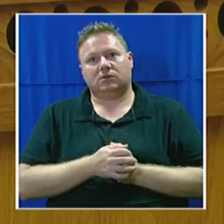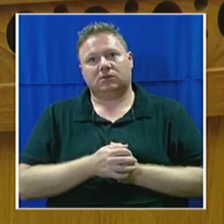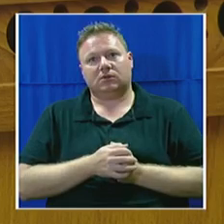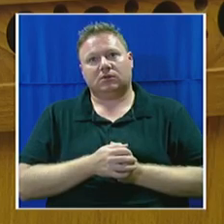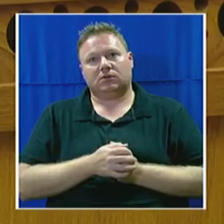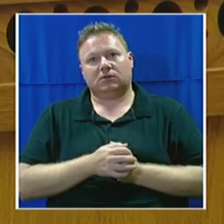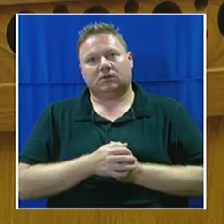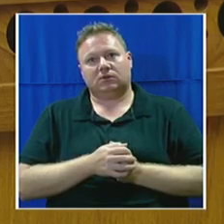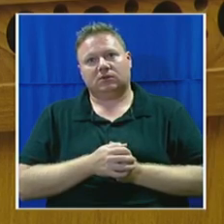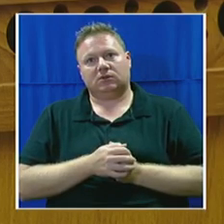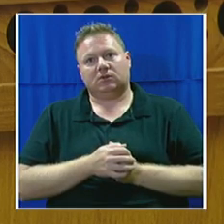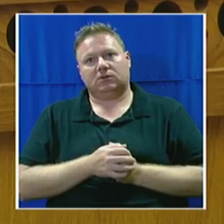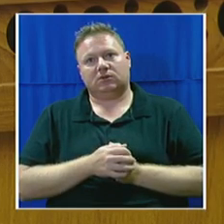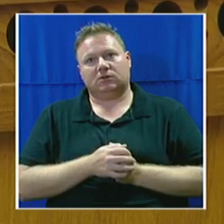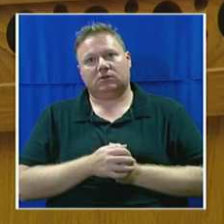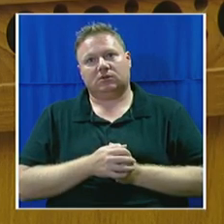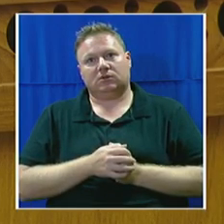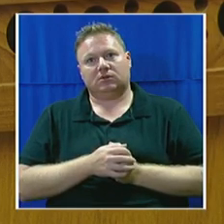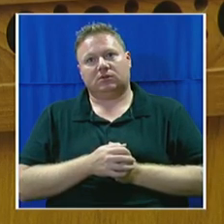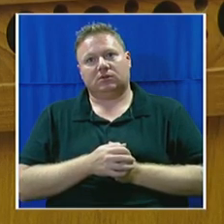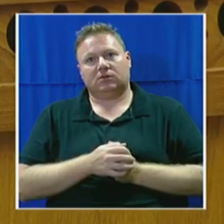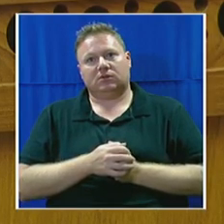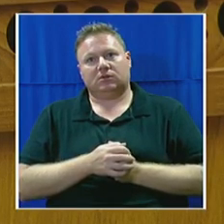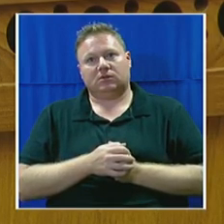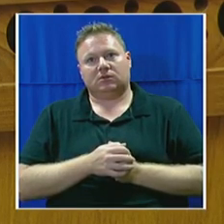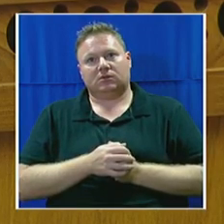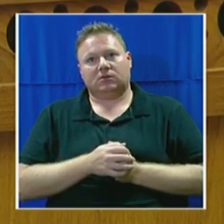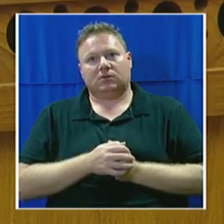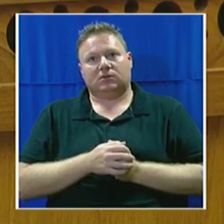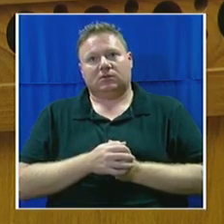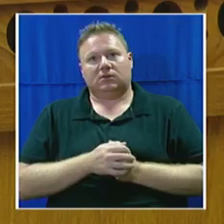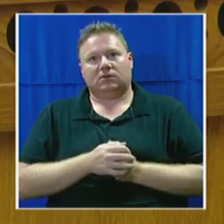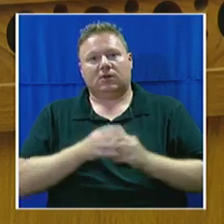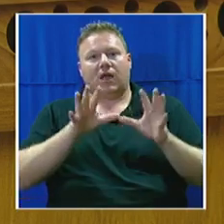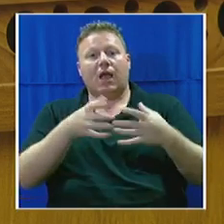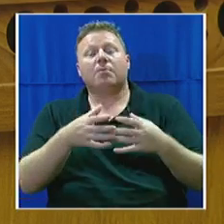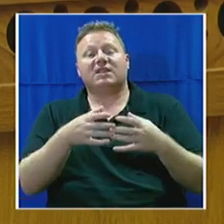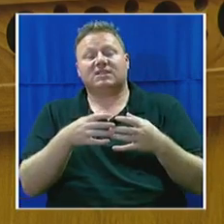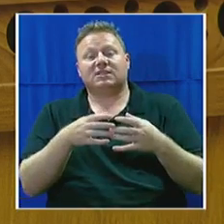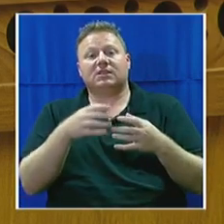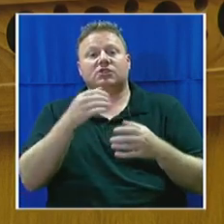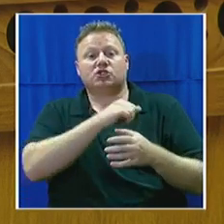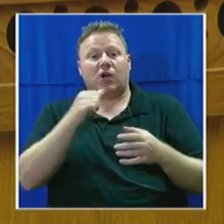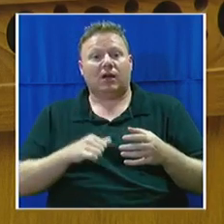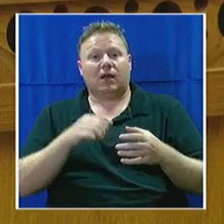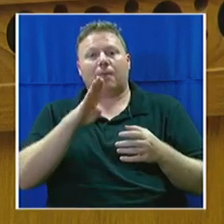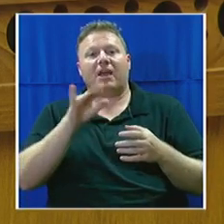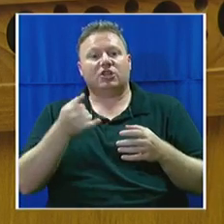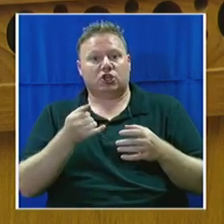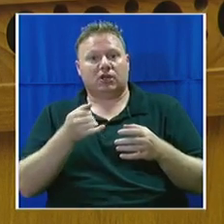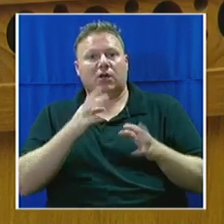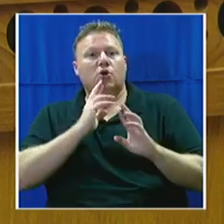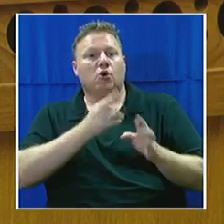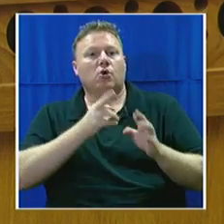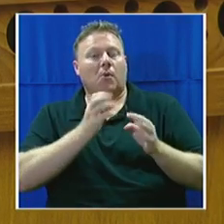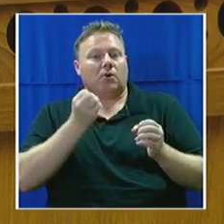of correspondence that was sent especially to the embassy, South African embassy in China and Beijing, where most of the responses